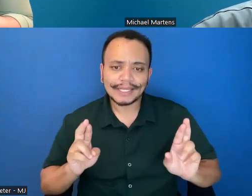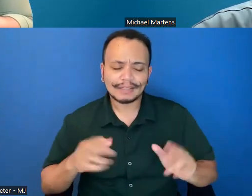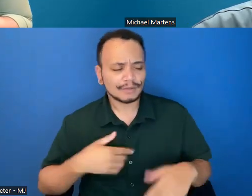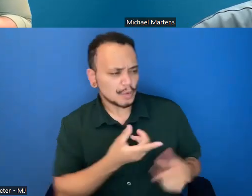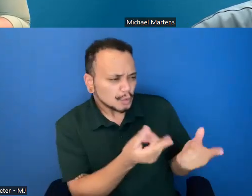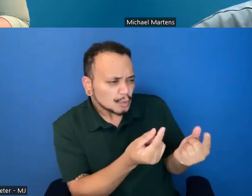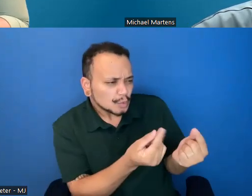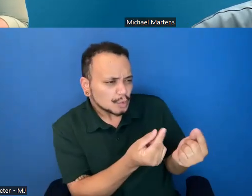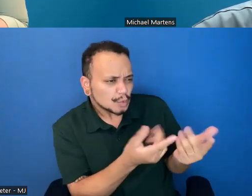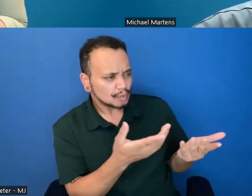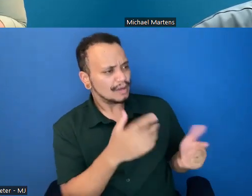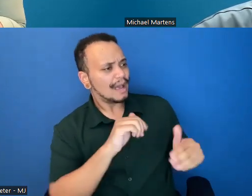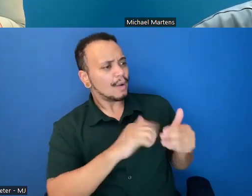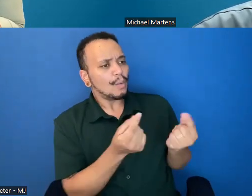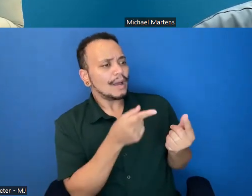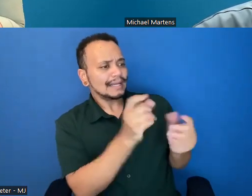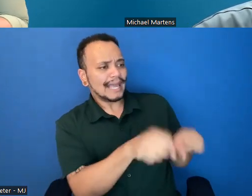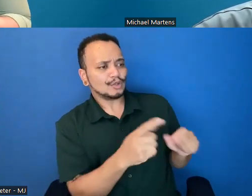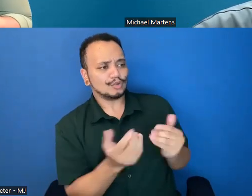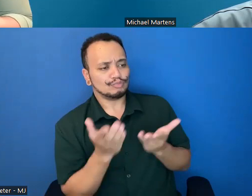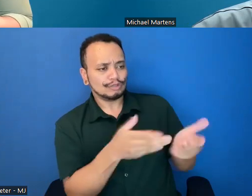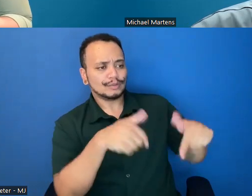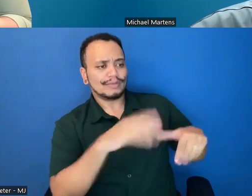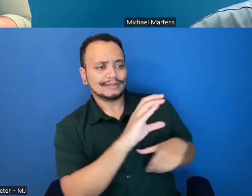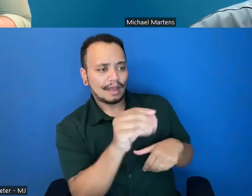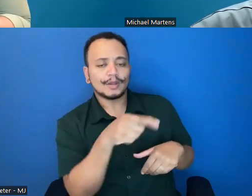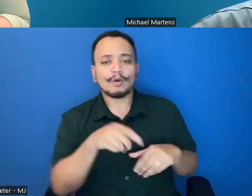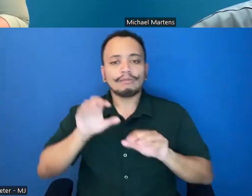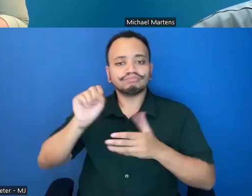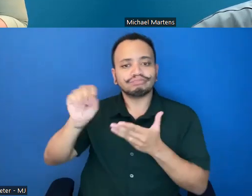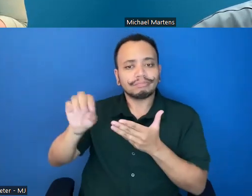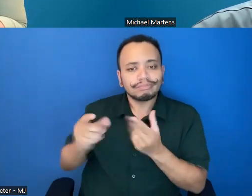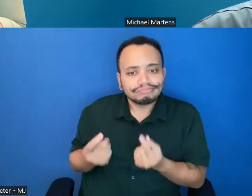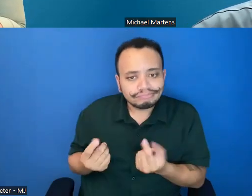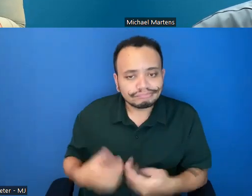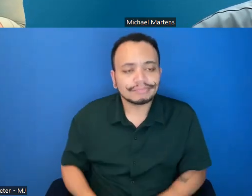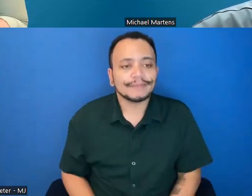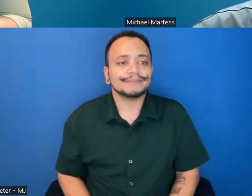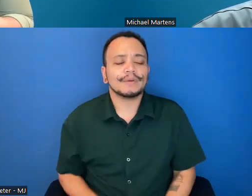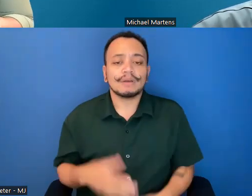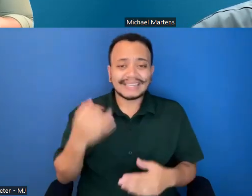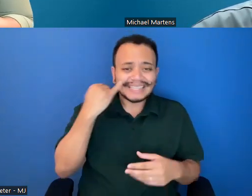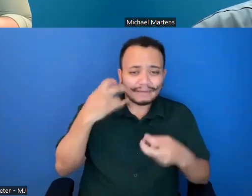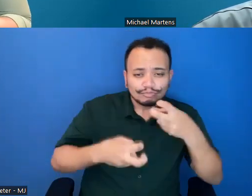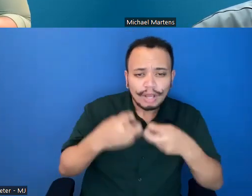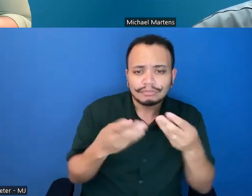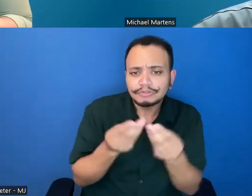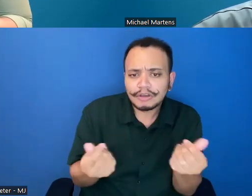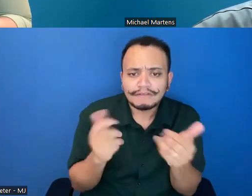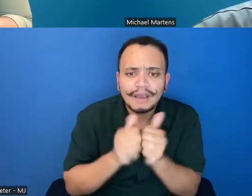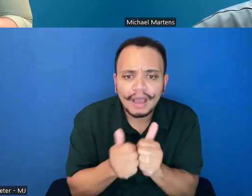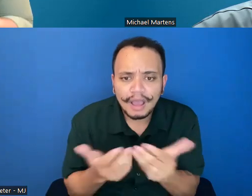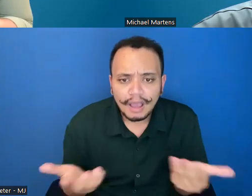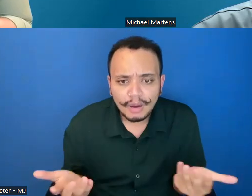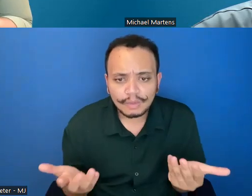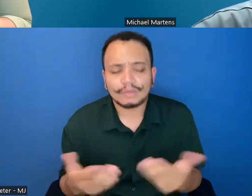you do for my organization or company? What types of problems can you solve if you were